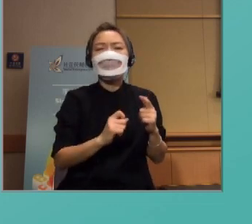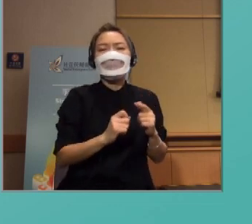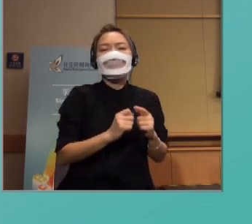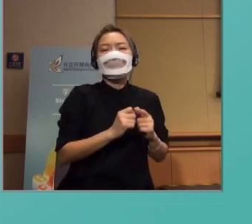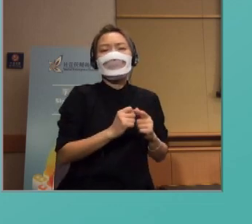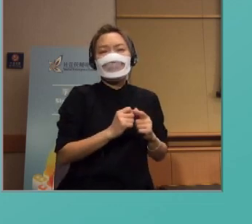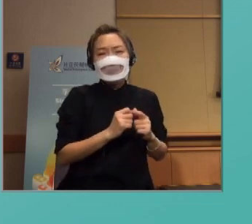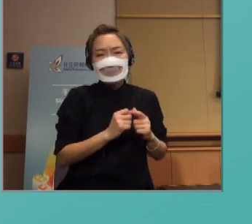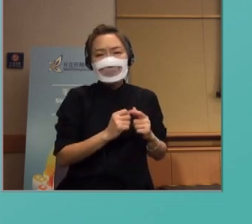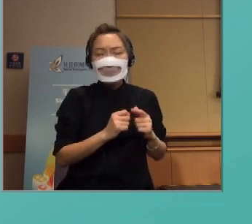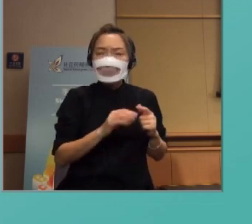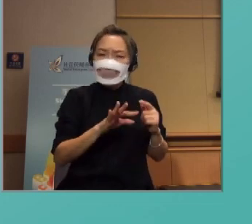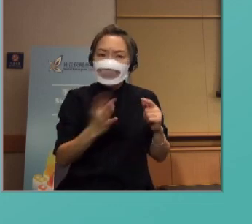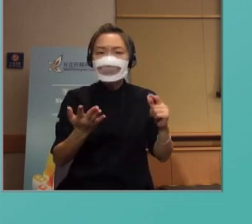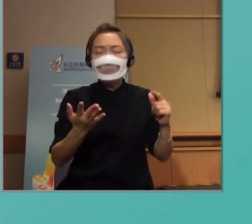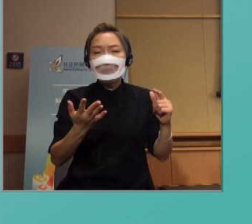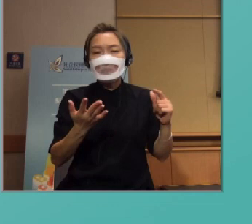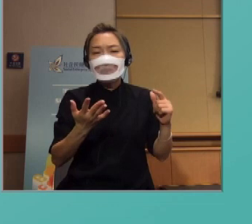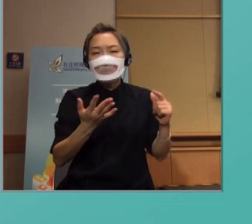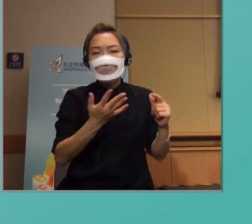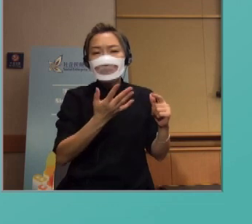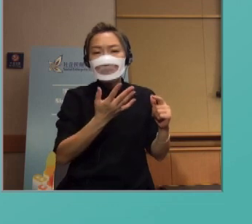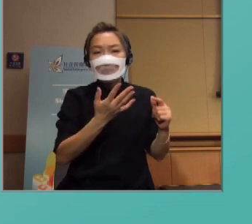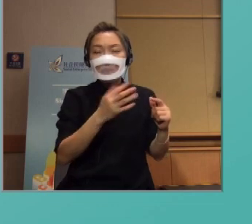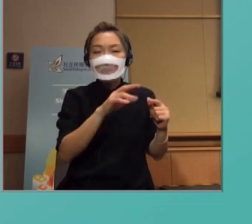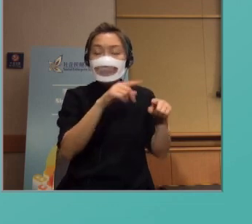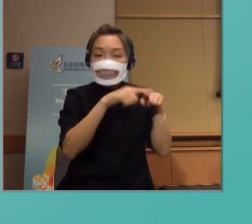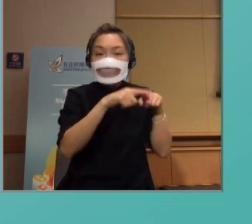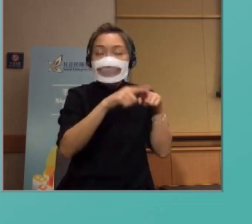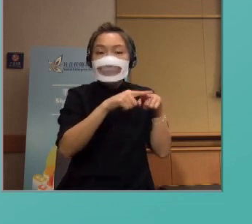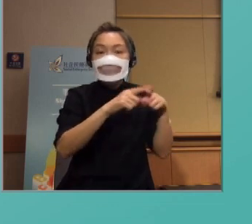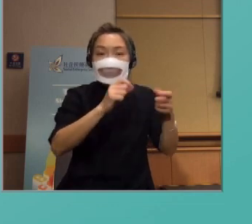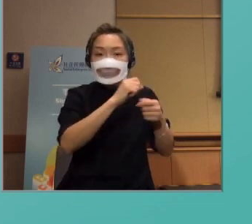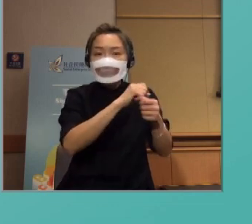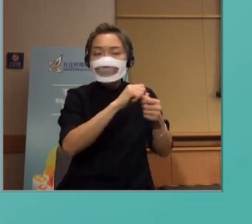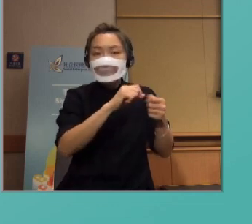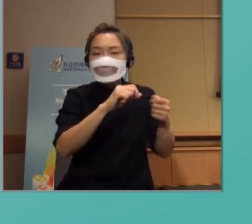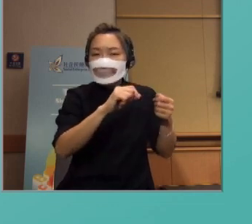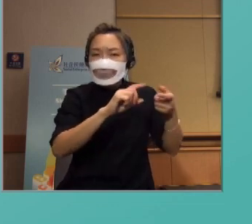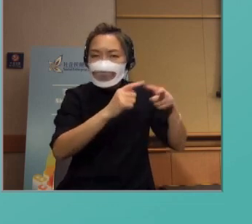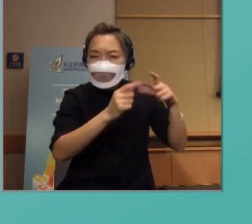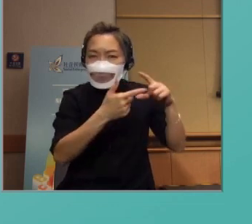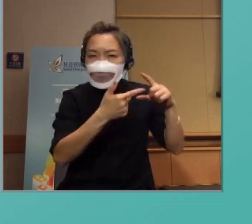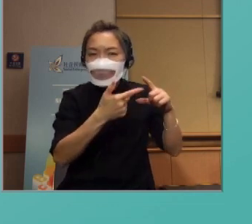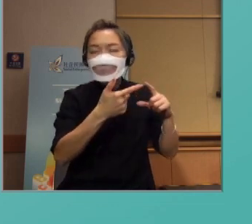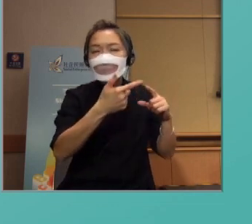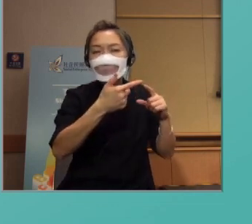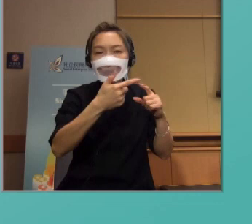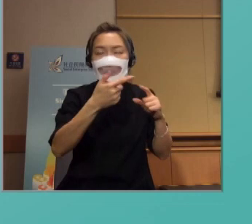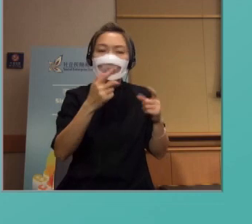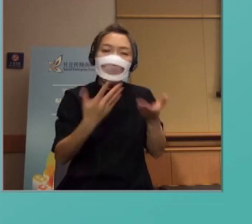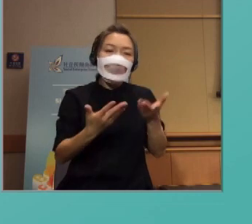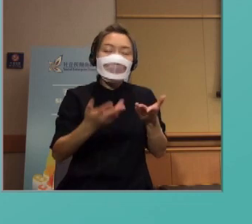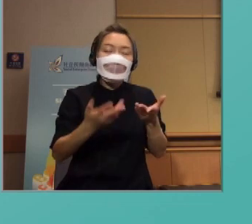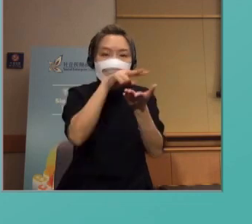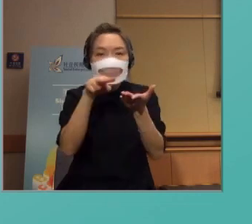looking at NFTs as a form of arts. So there has been a lot of exploration to see, can it be used for music? Can it